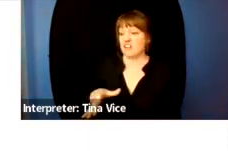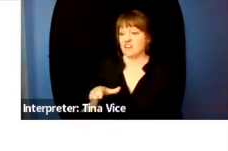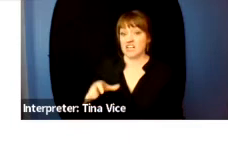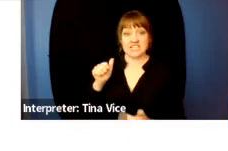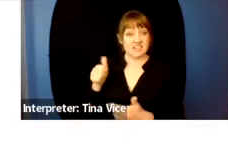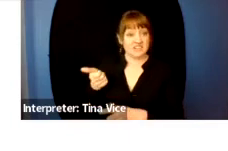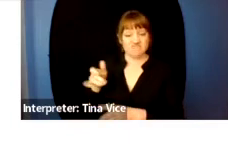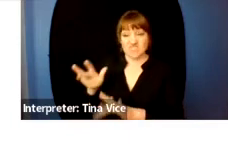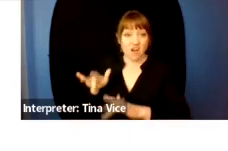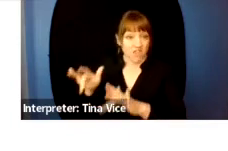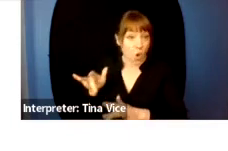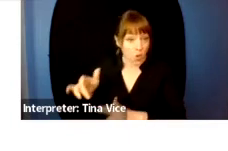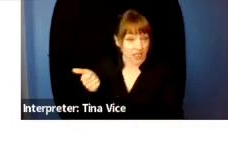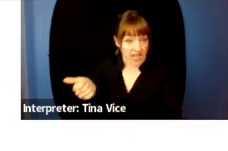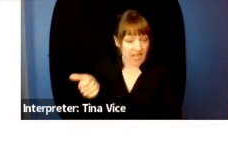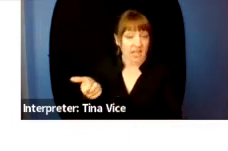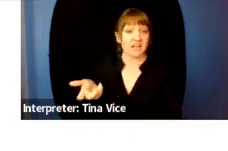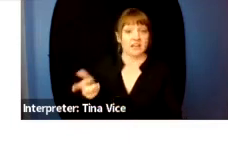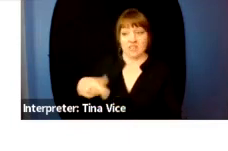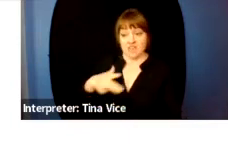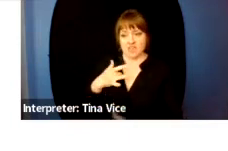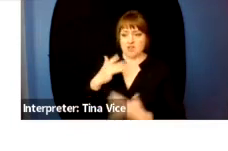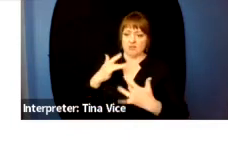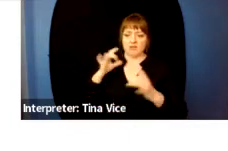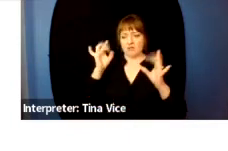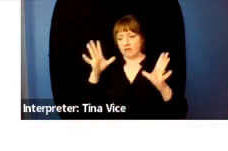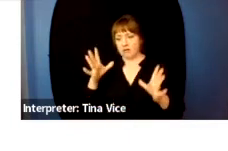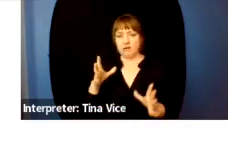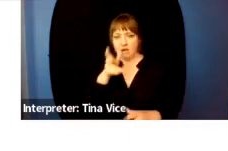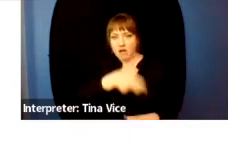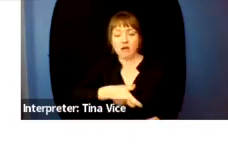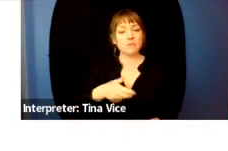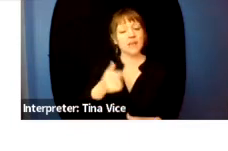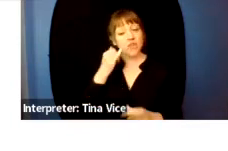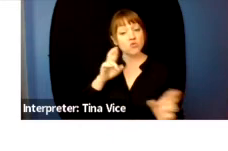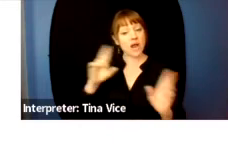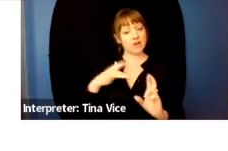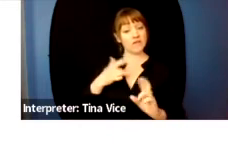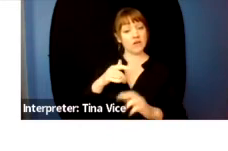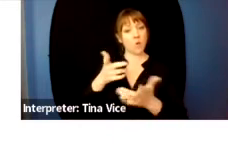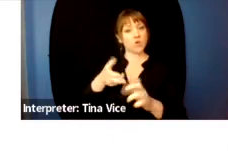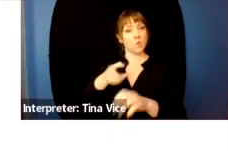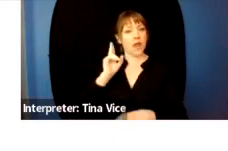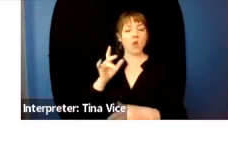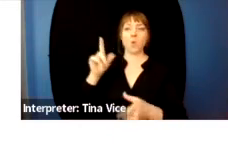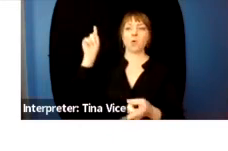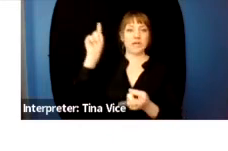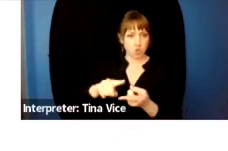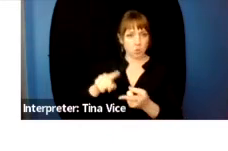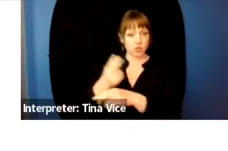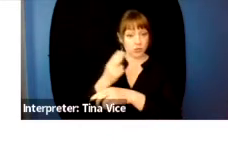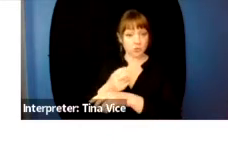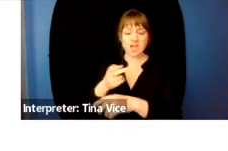self-loathing about their use. So even if they're ready to quit or slow down, they have a very hard time asking for